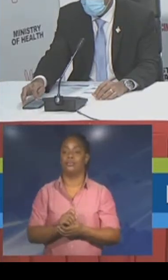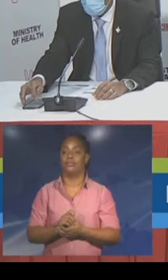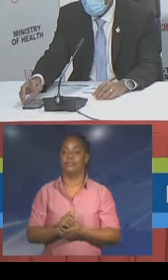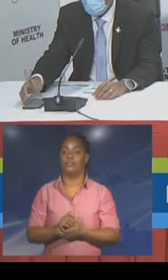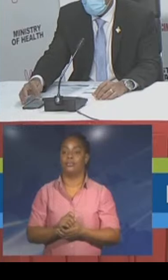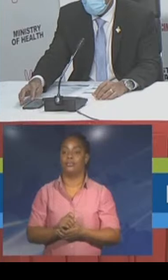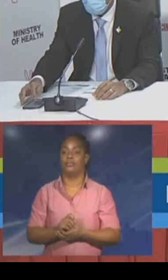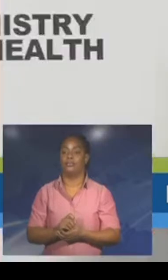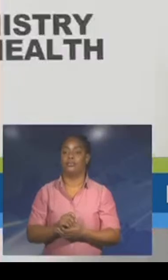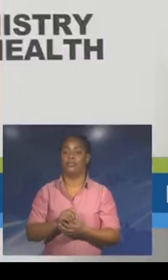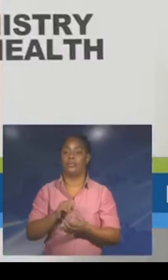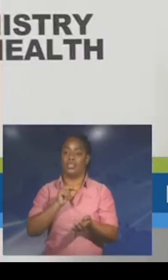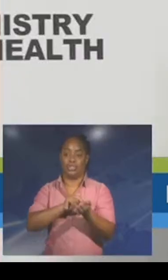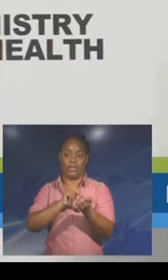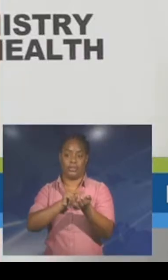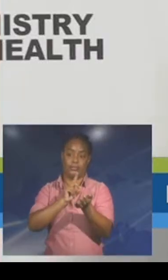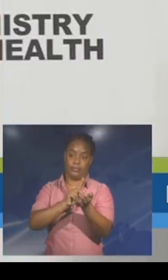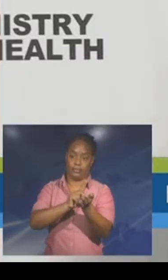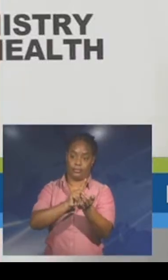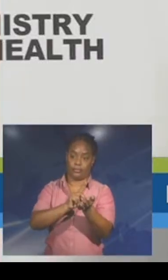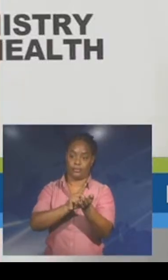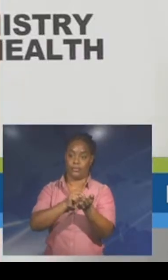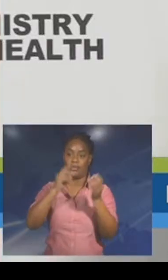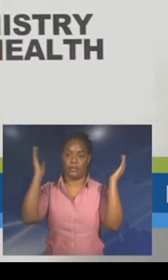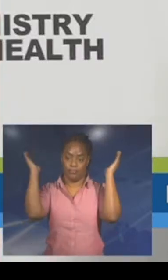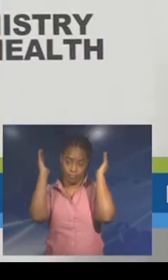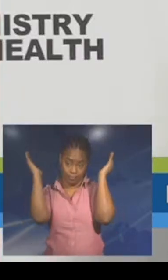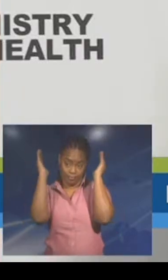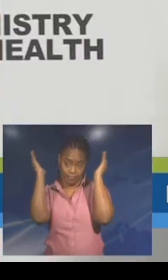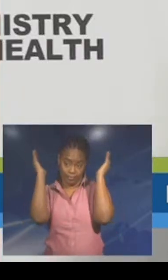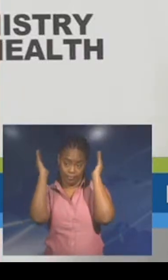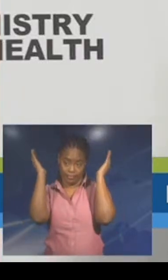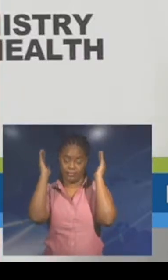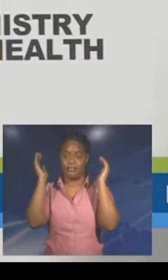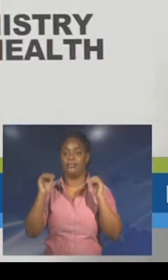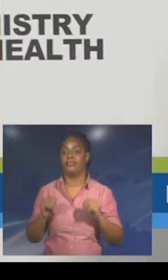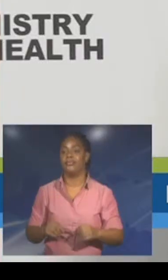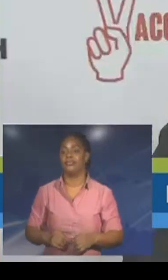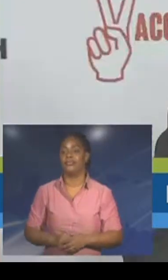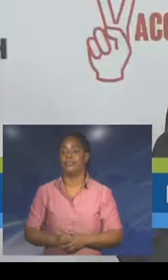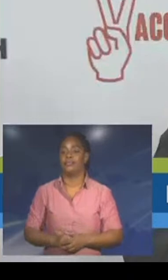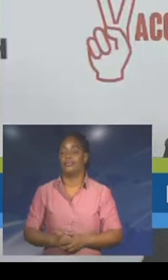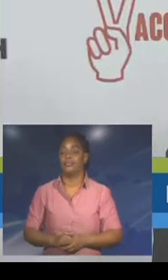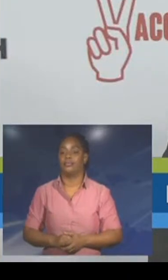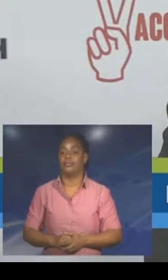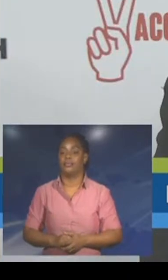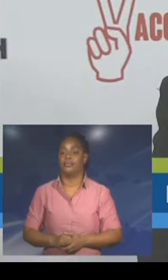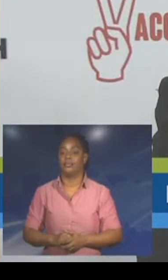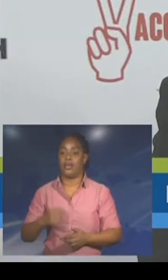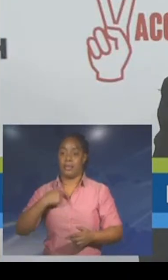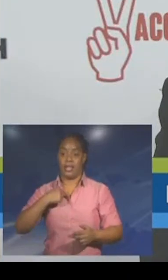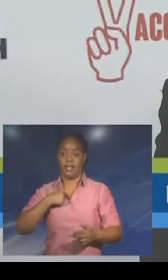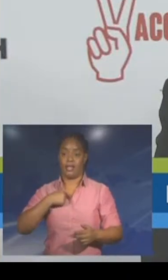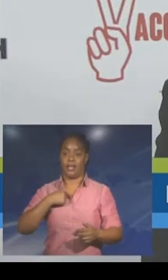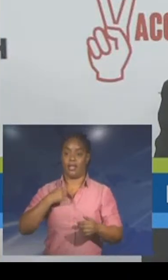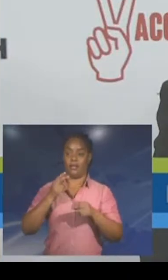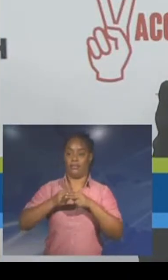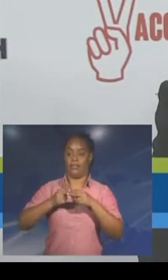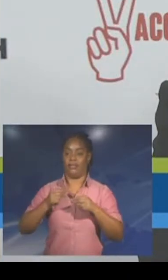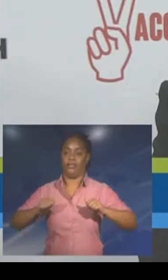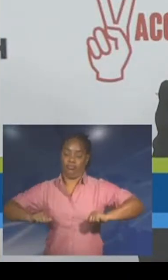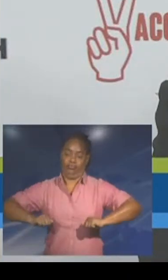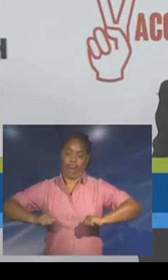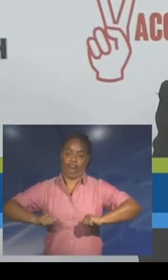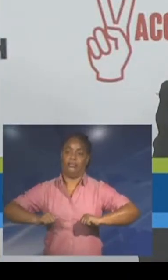and Dr. Avery Hines, Technical Director, Epidemiology Division, Ministry of Health. I am Al Alexander, Senior